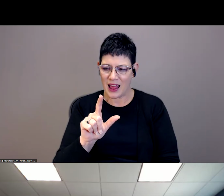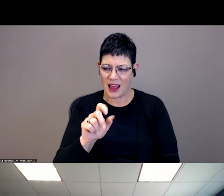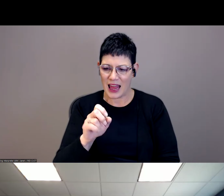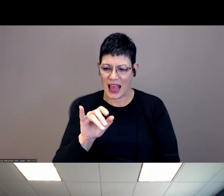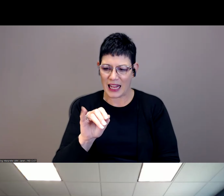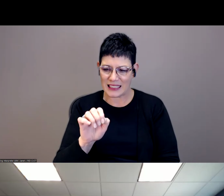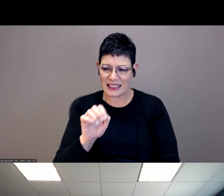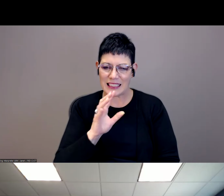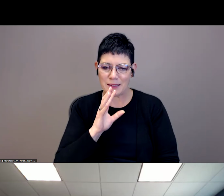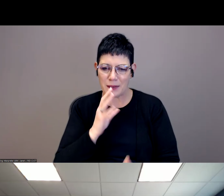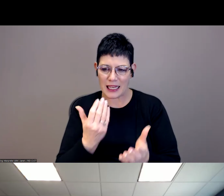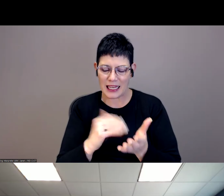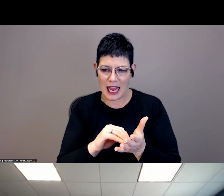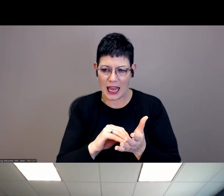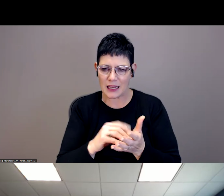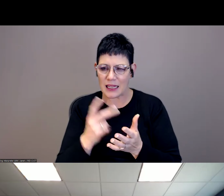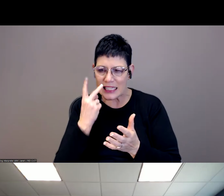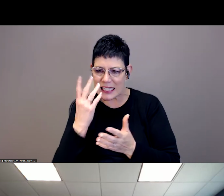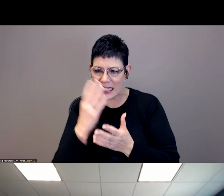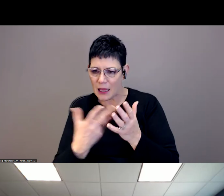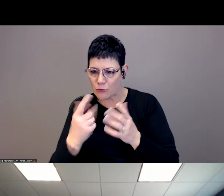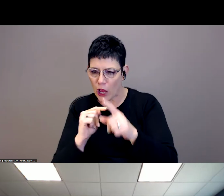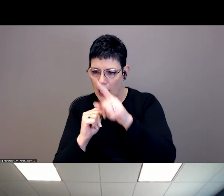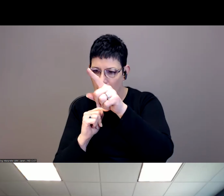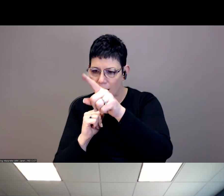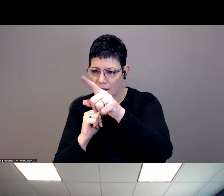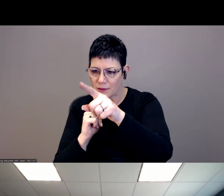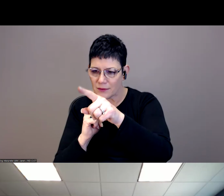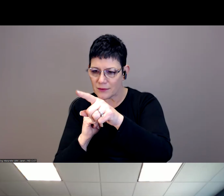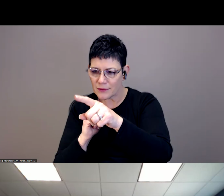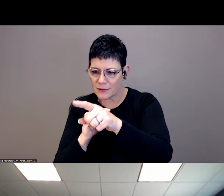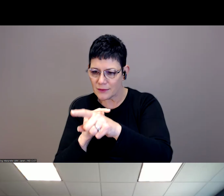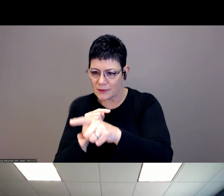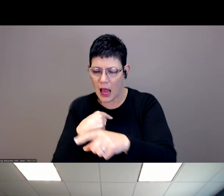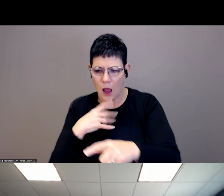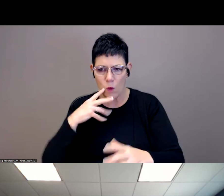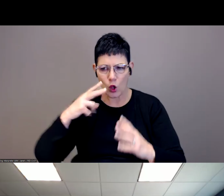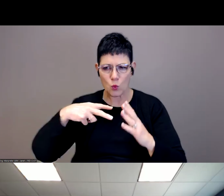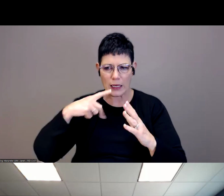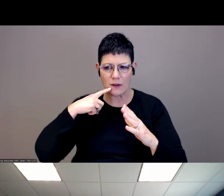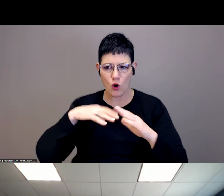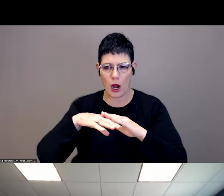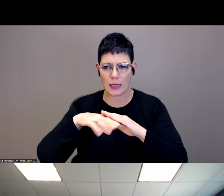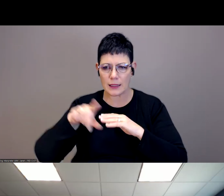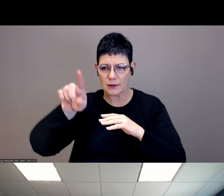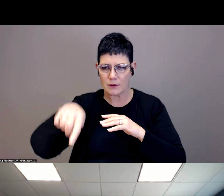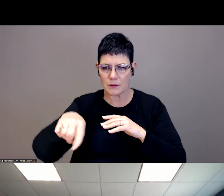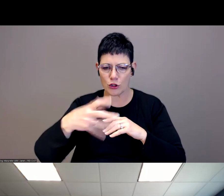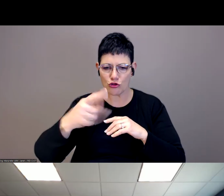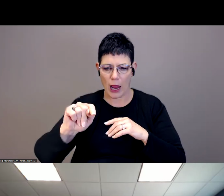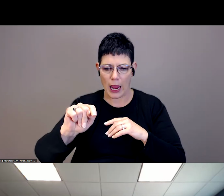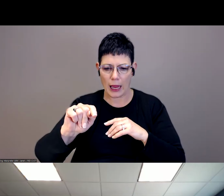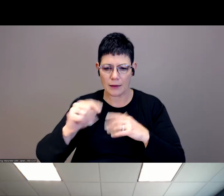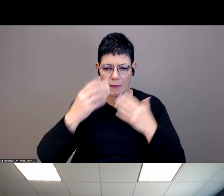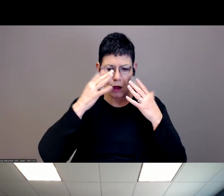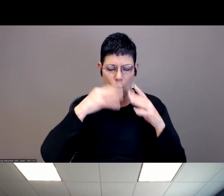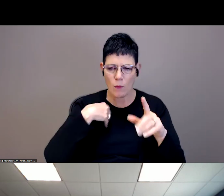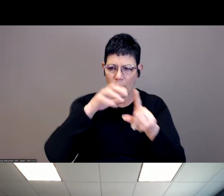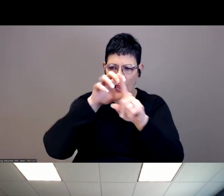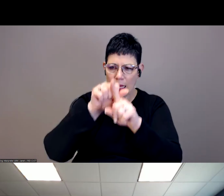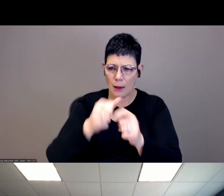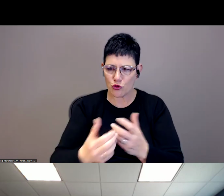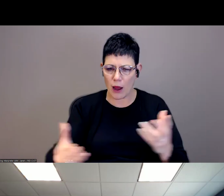there's a bit of exchange in chat. I'm going to read it out loud for accessibility purposes. I don't know that I've captured all